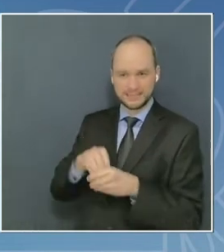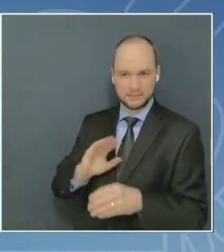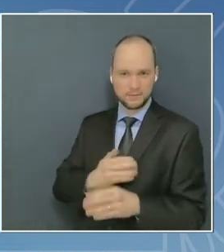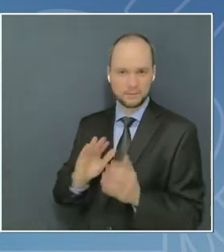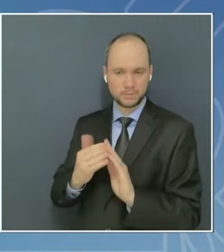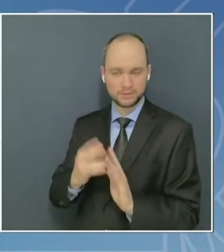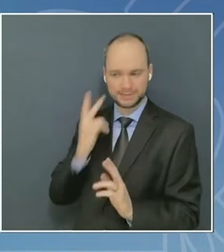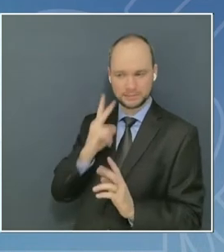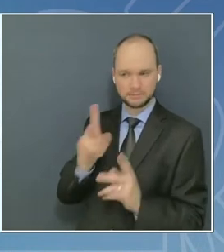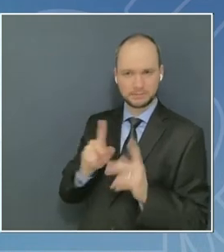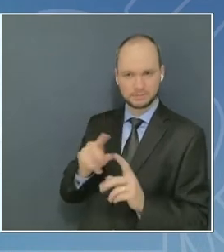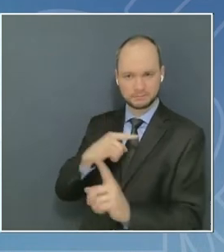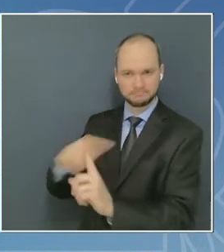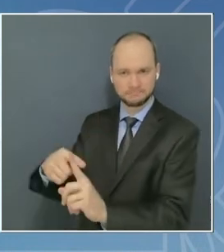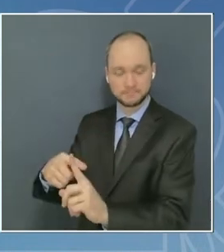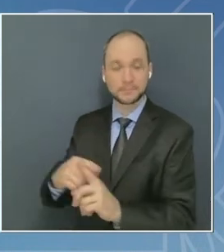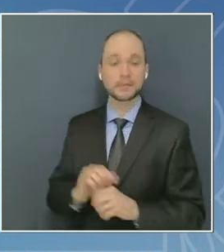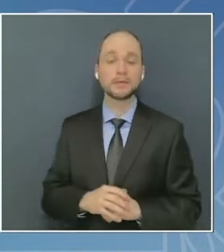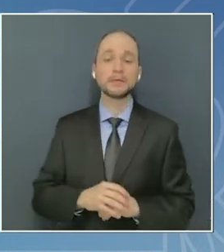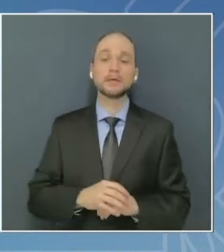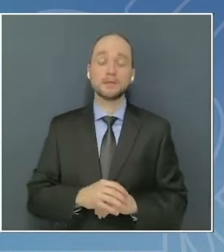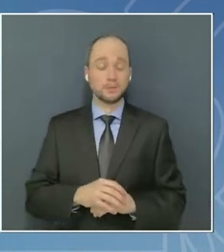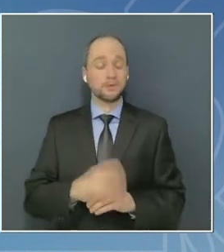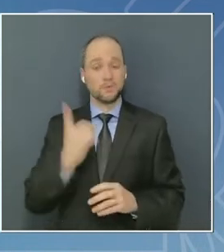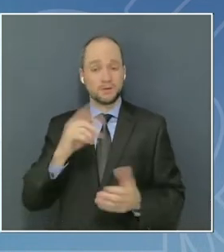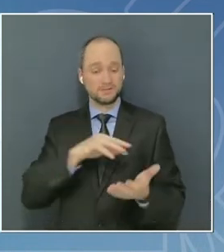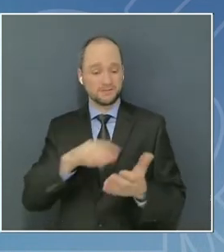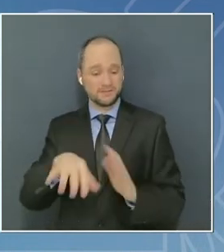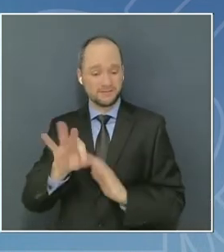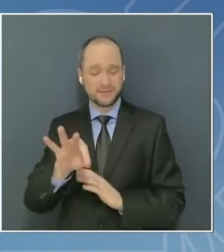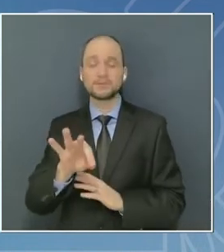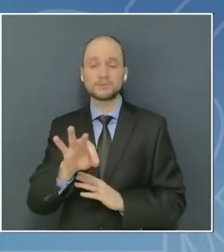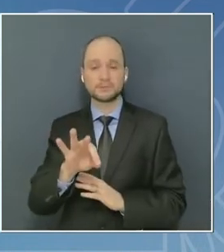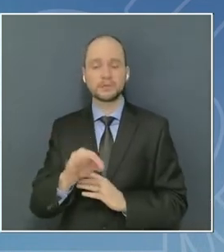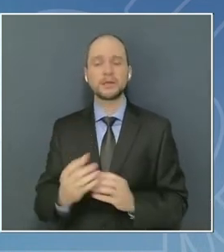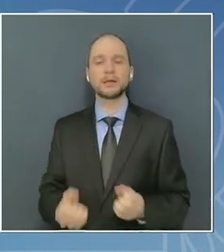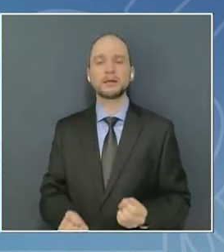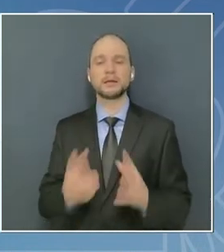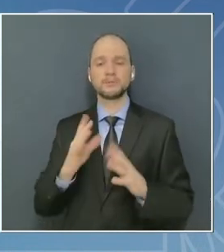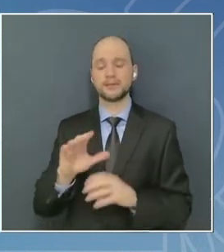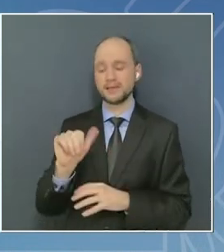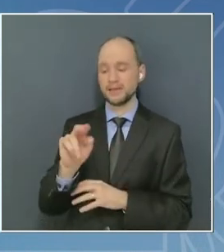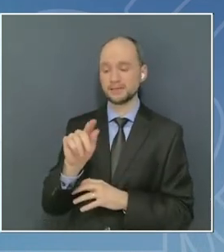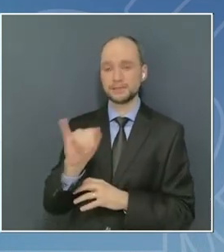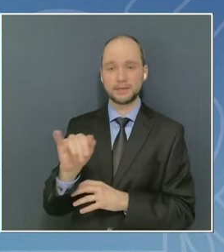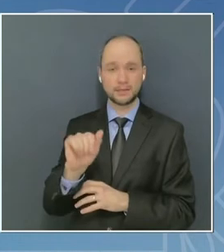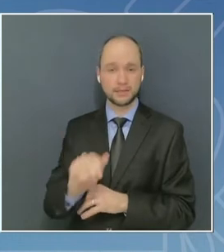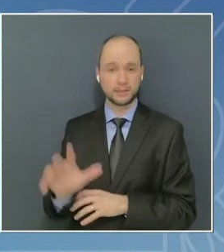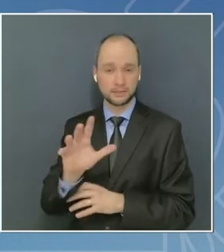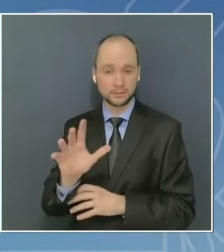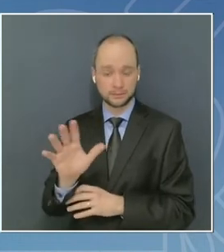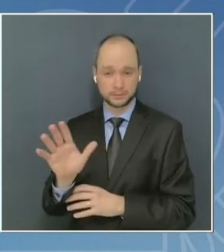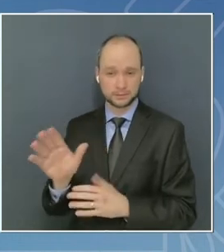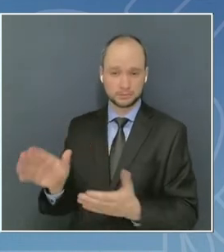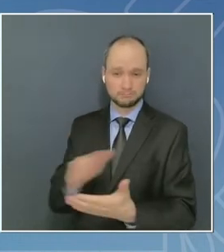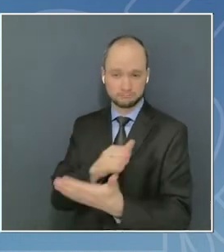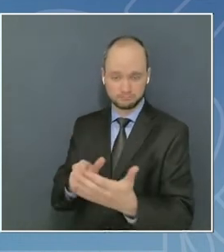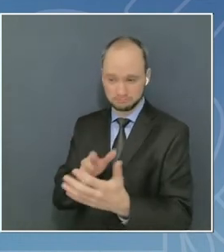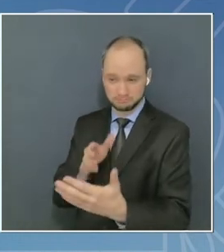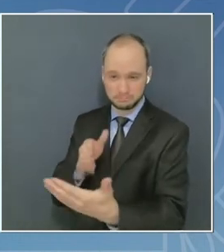by the Center for the Study of Hate and Extremism, the number of reported anti-Asian hate crimes across many of America's largest cities increased